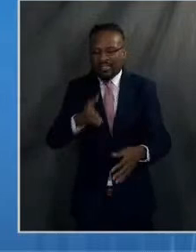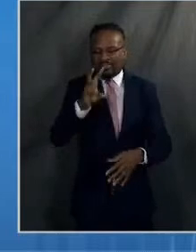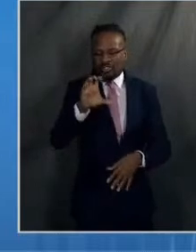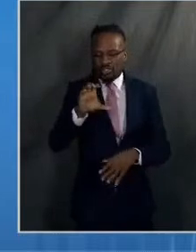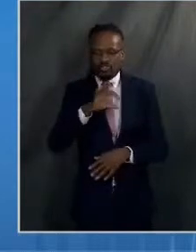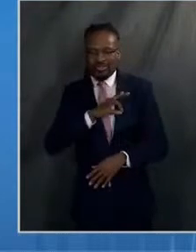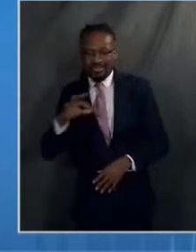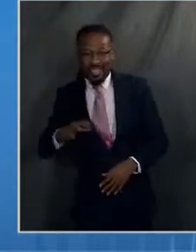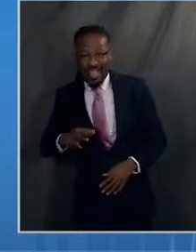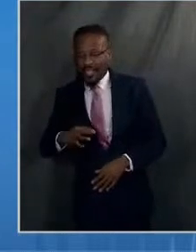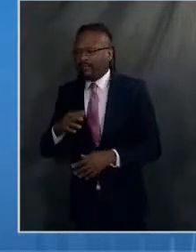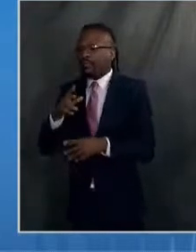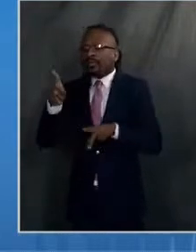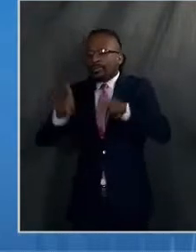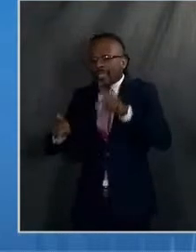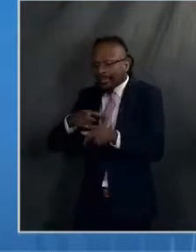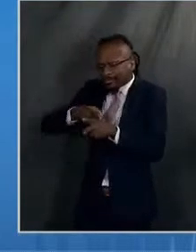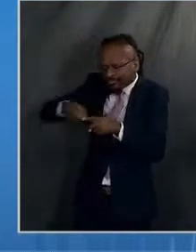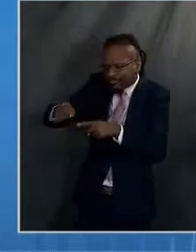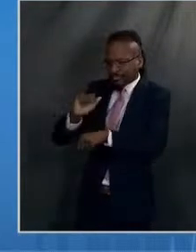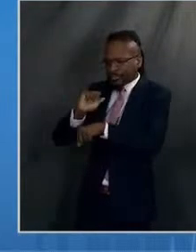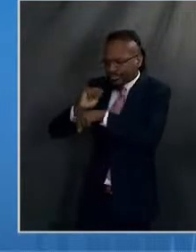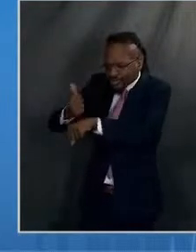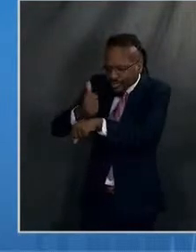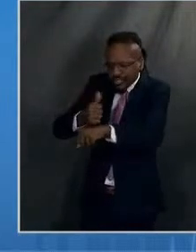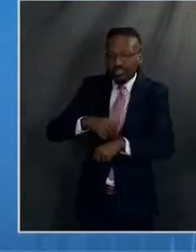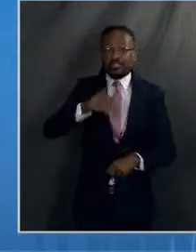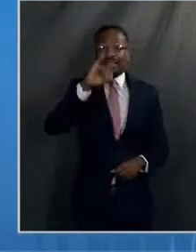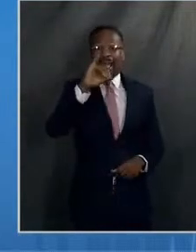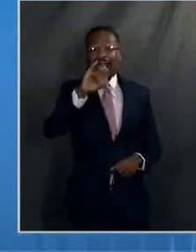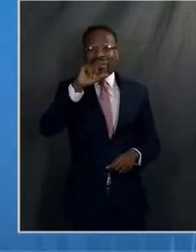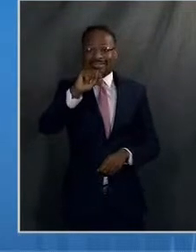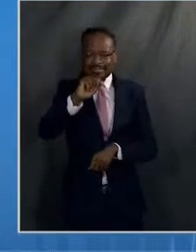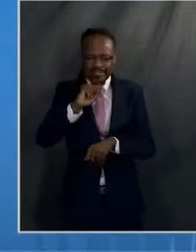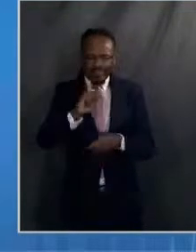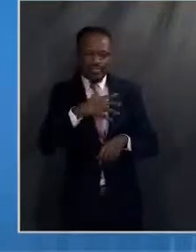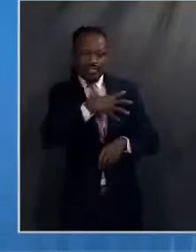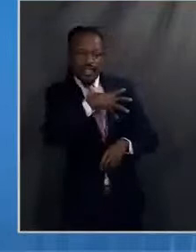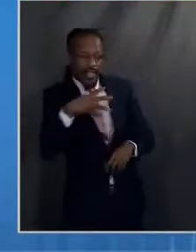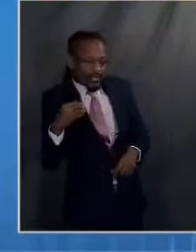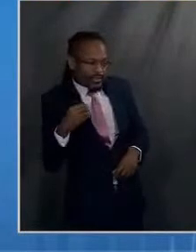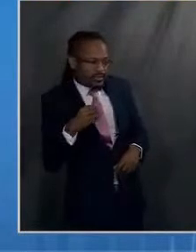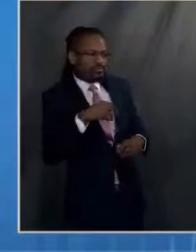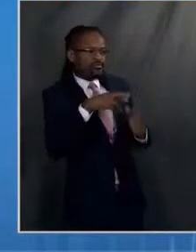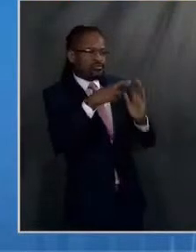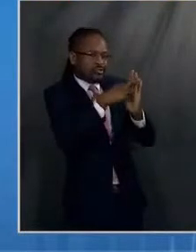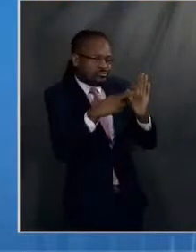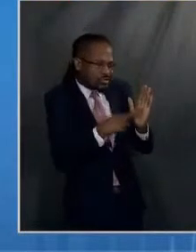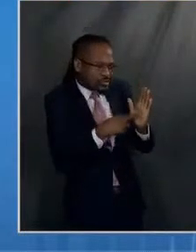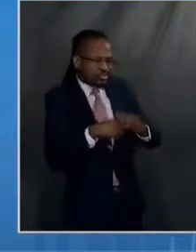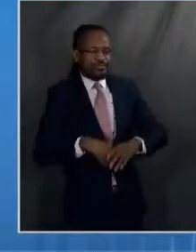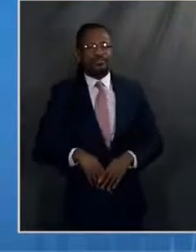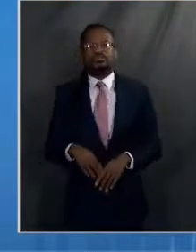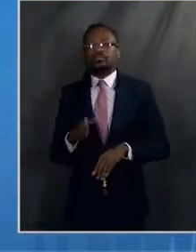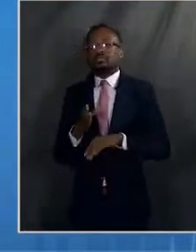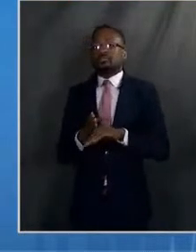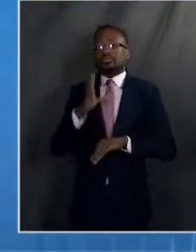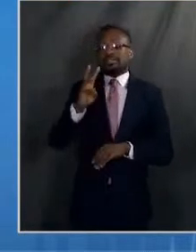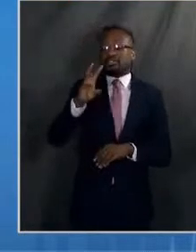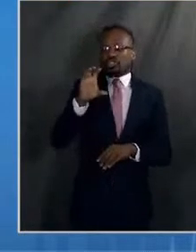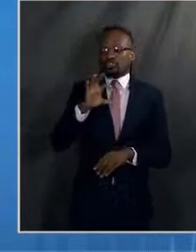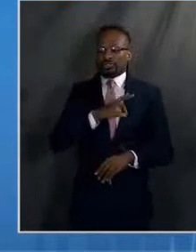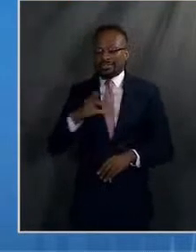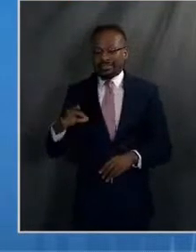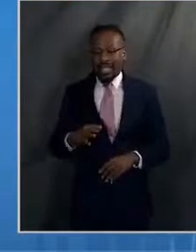in logistics, IT, and registration, with over 350 of these staff deployed directly to